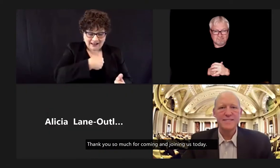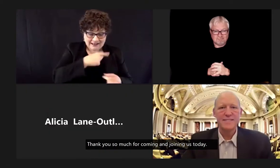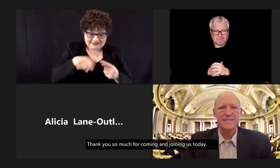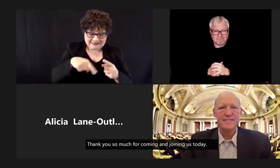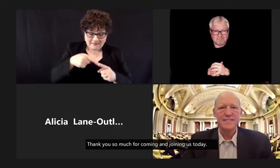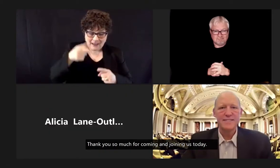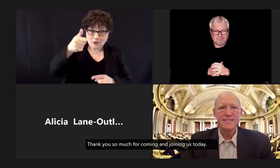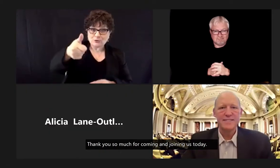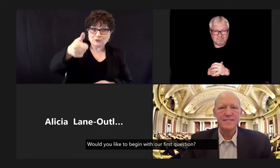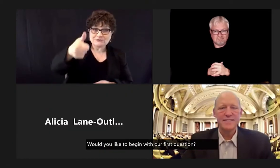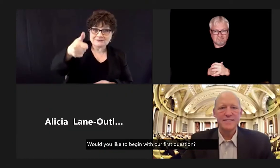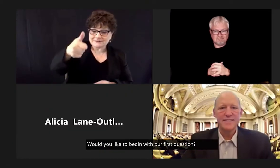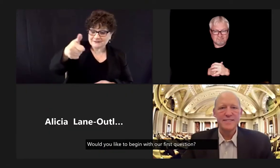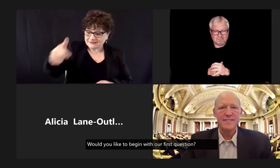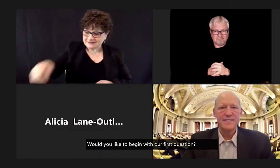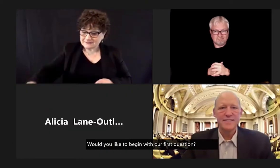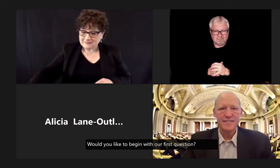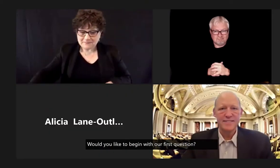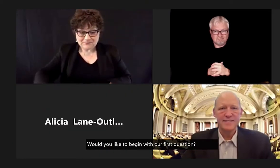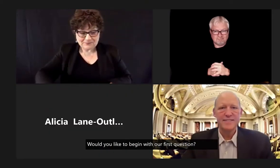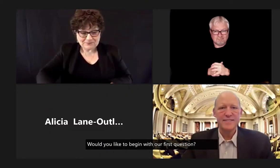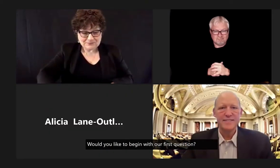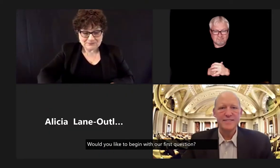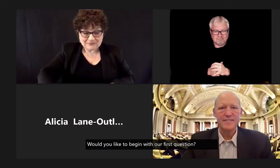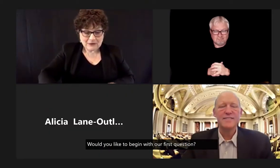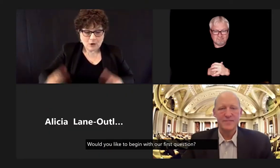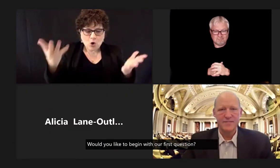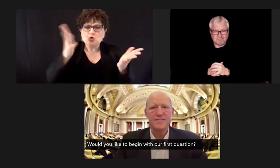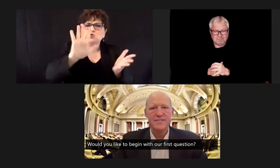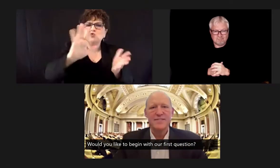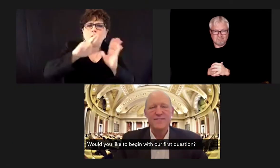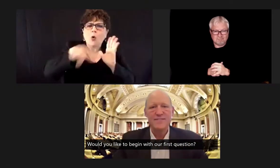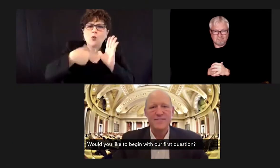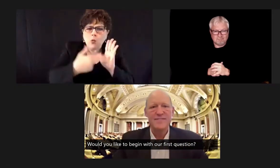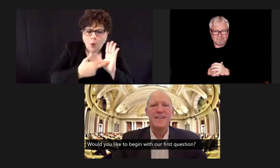question? Would you mind to tell us about yourself?